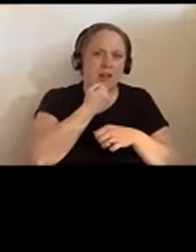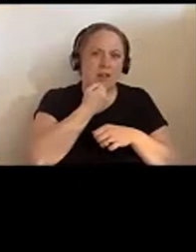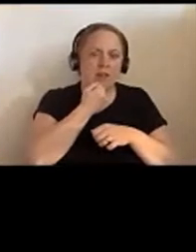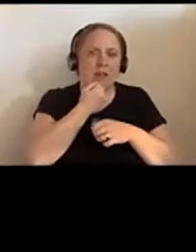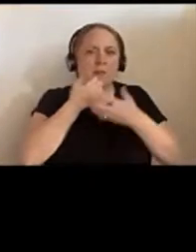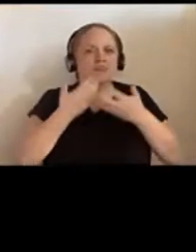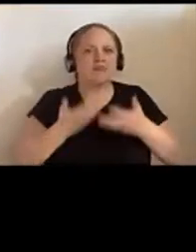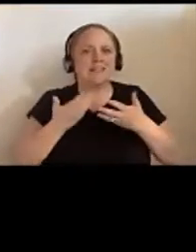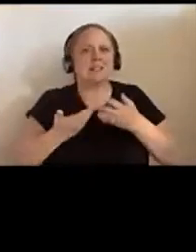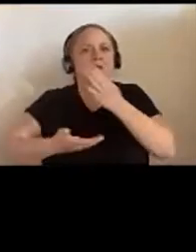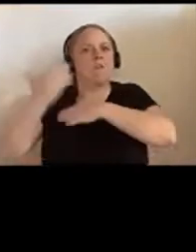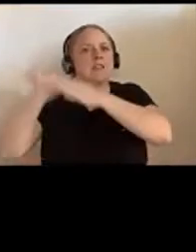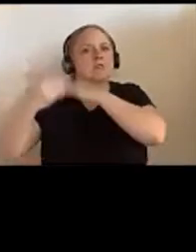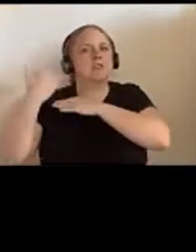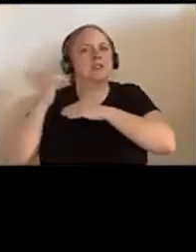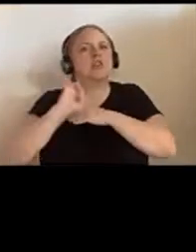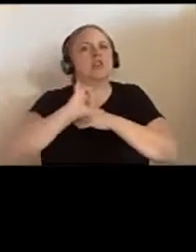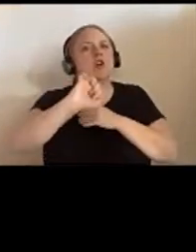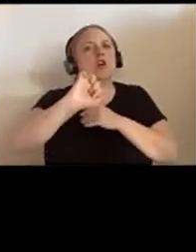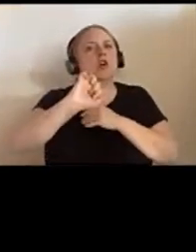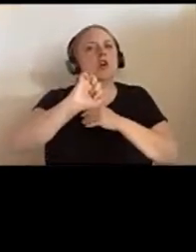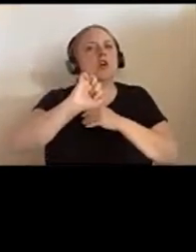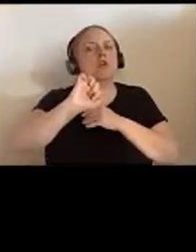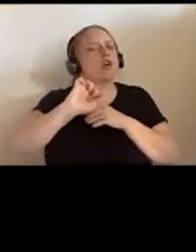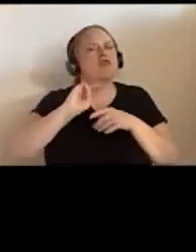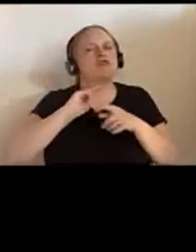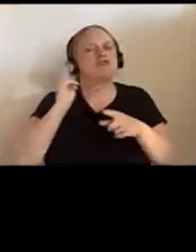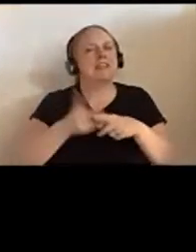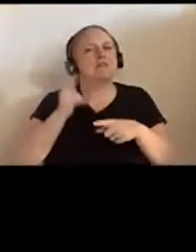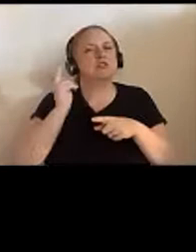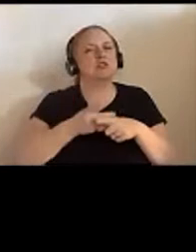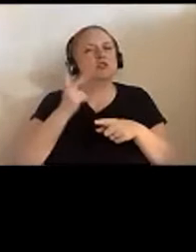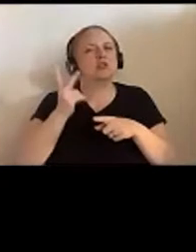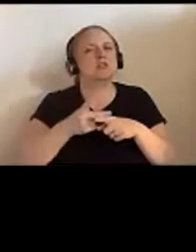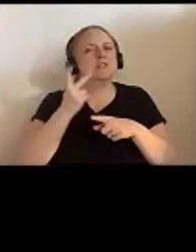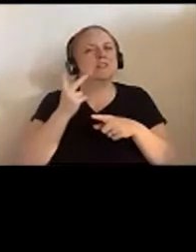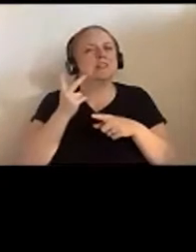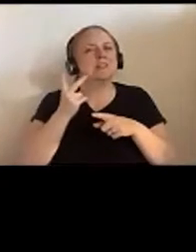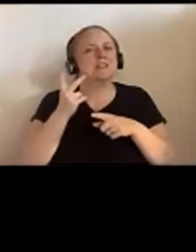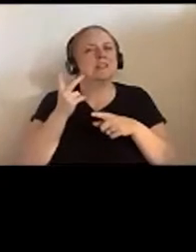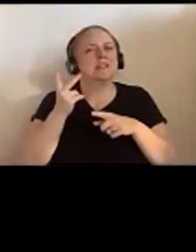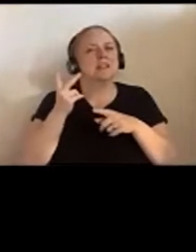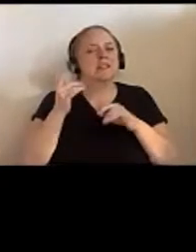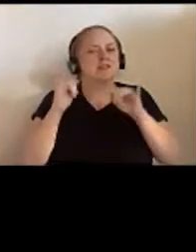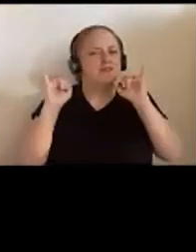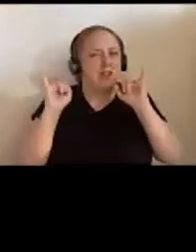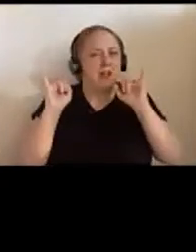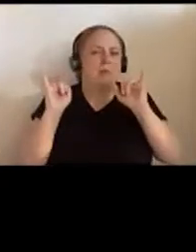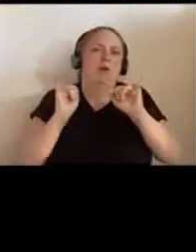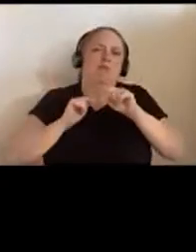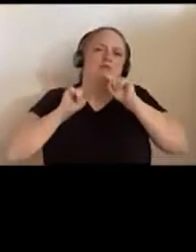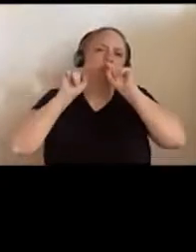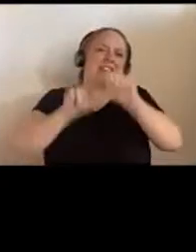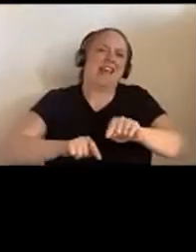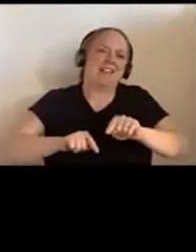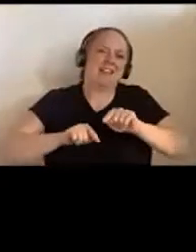history is that you're not reproducing the drama of brutality